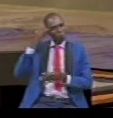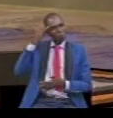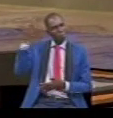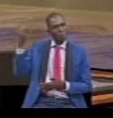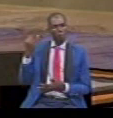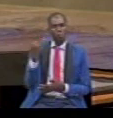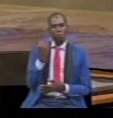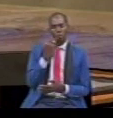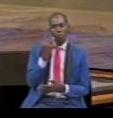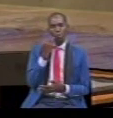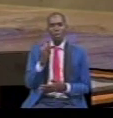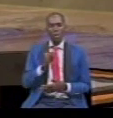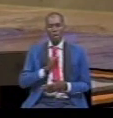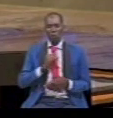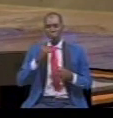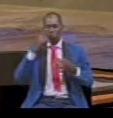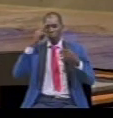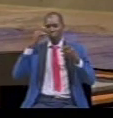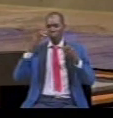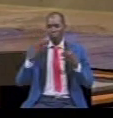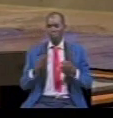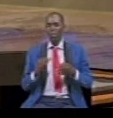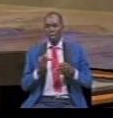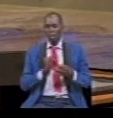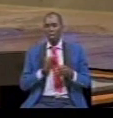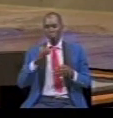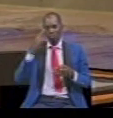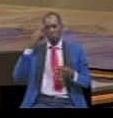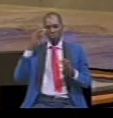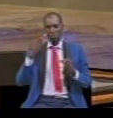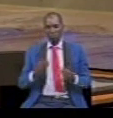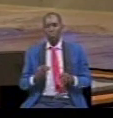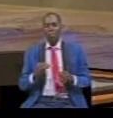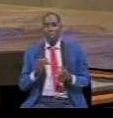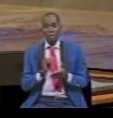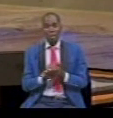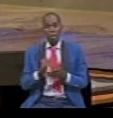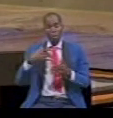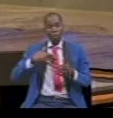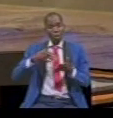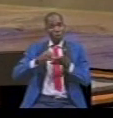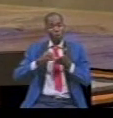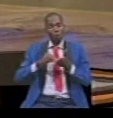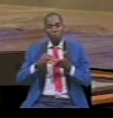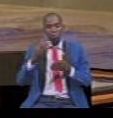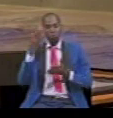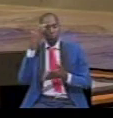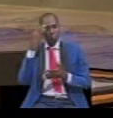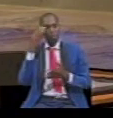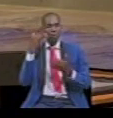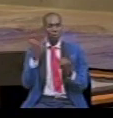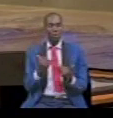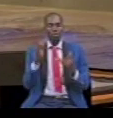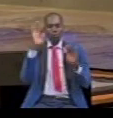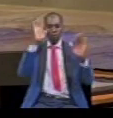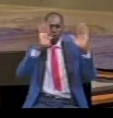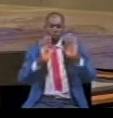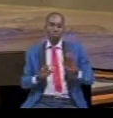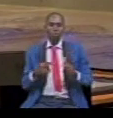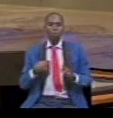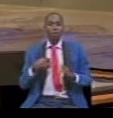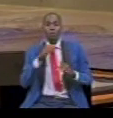I make a conclusion, and it's the conclusion that troubles me. It's not the person. It's not his